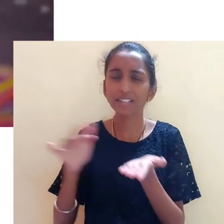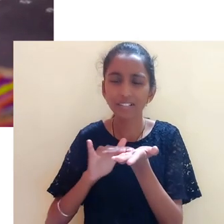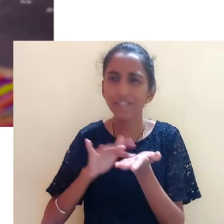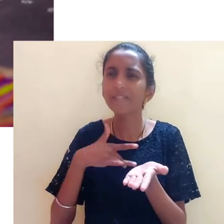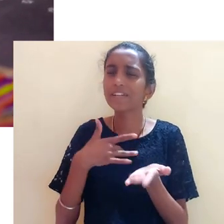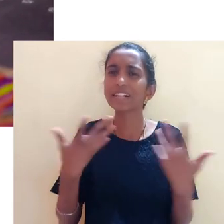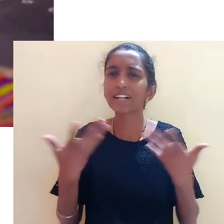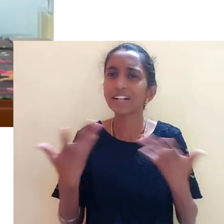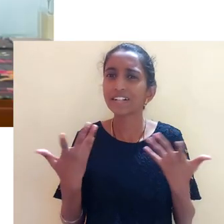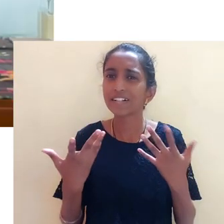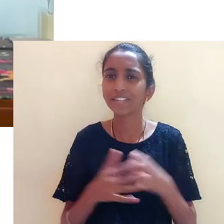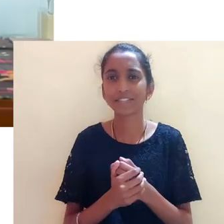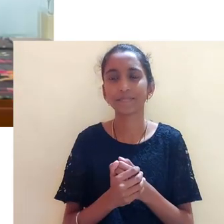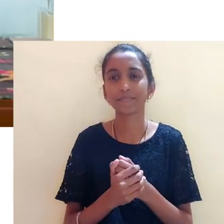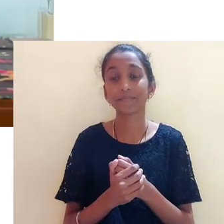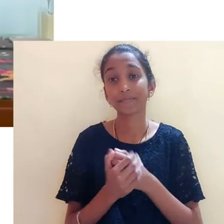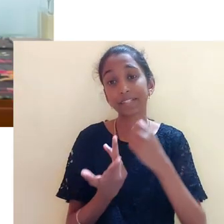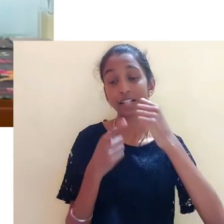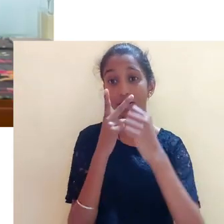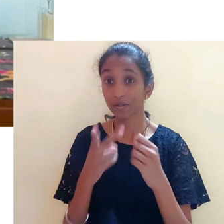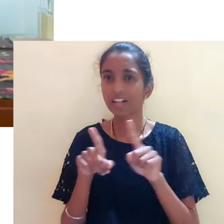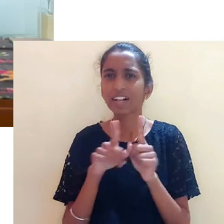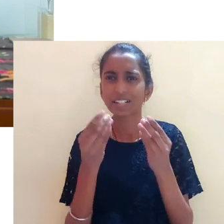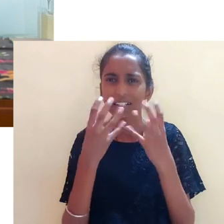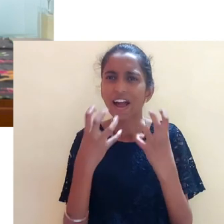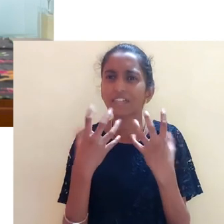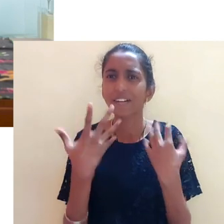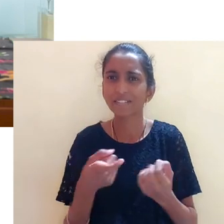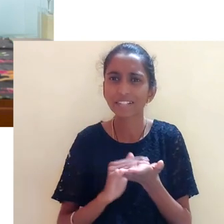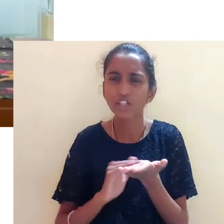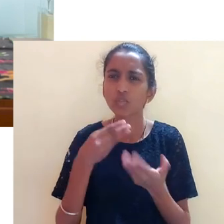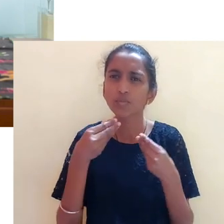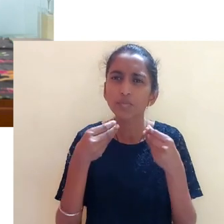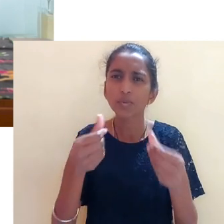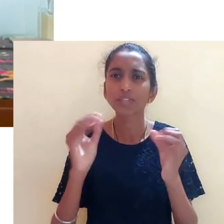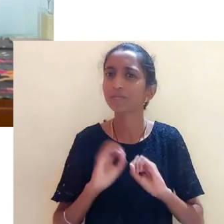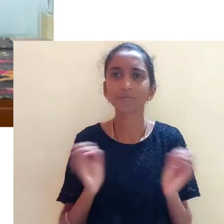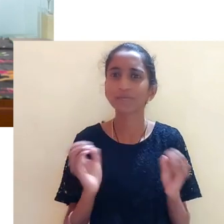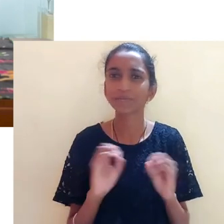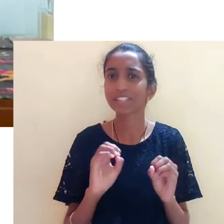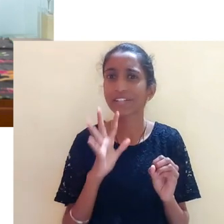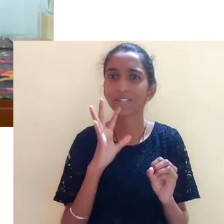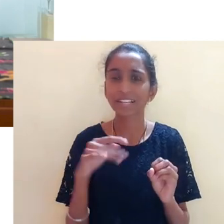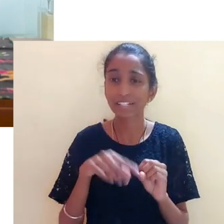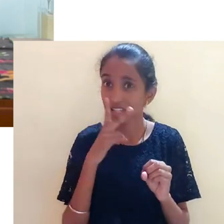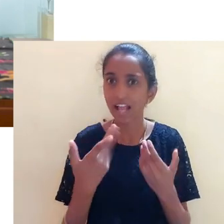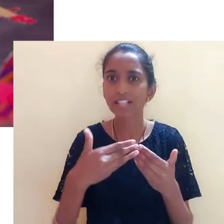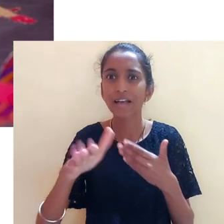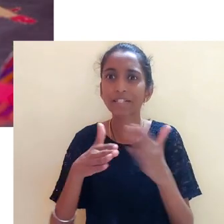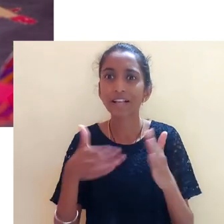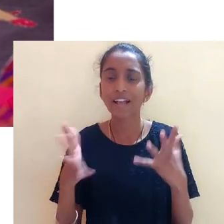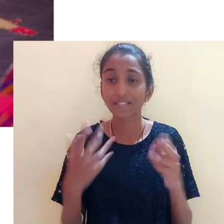think it would feel like to touch? Well, it looks a bit rough. It's definitely not smooth at all. Yeah. Because it's quite separated. Even